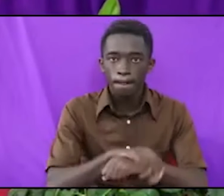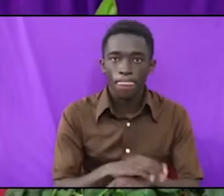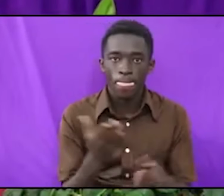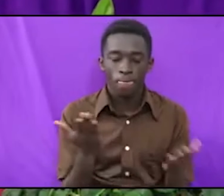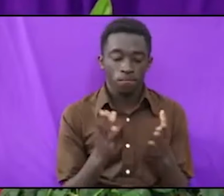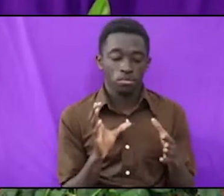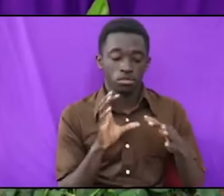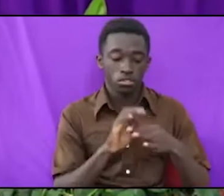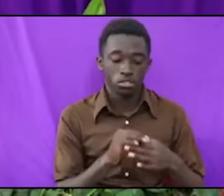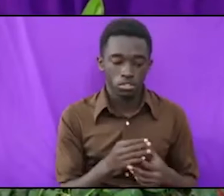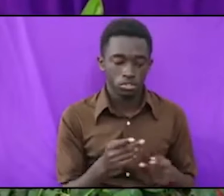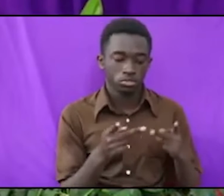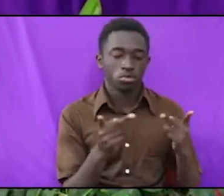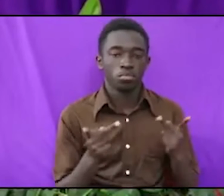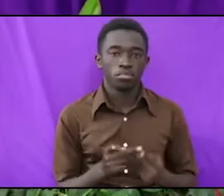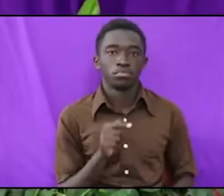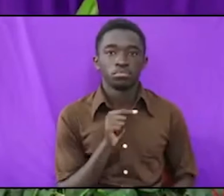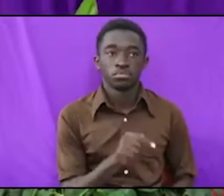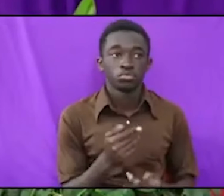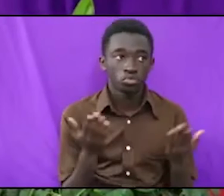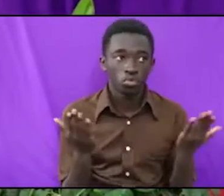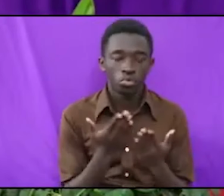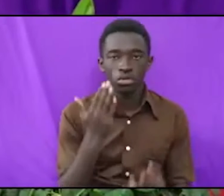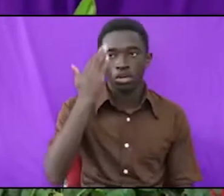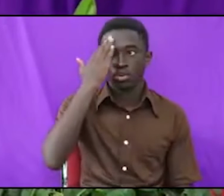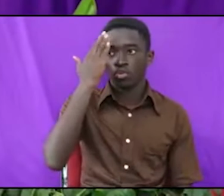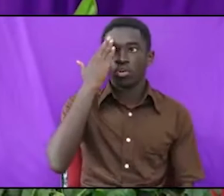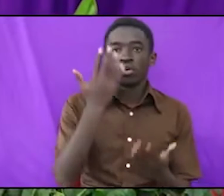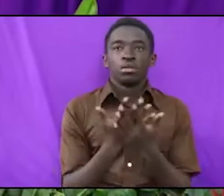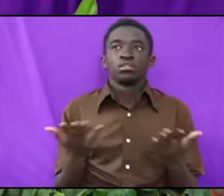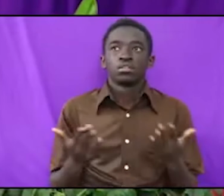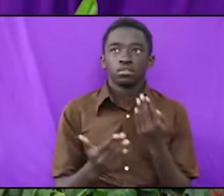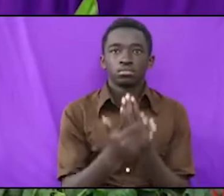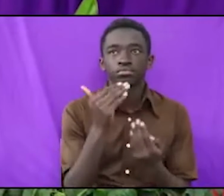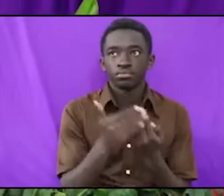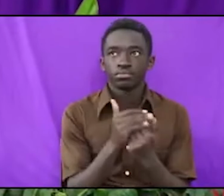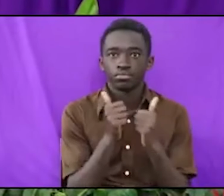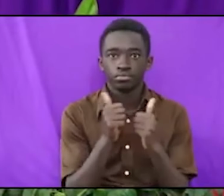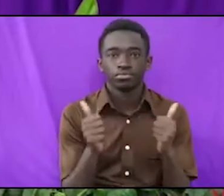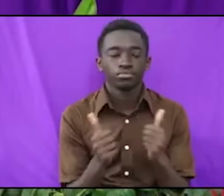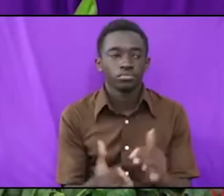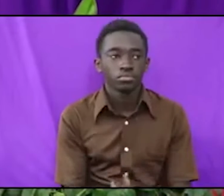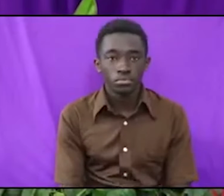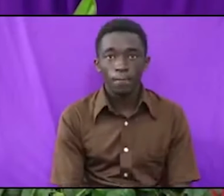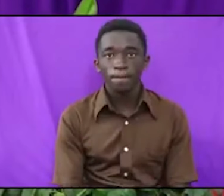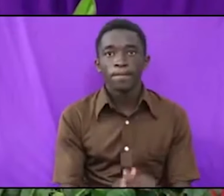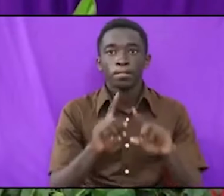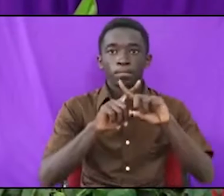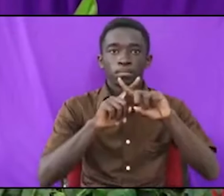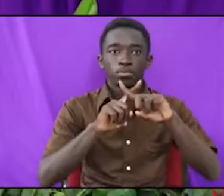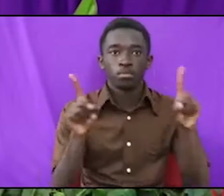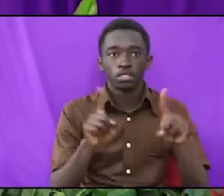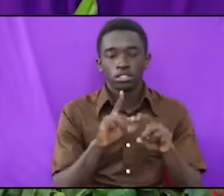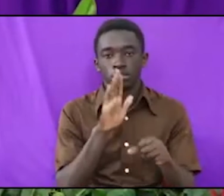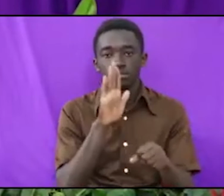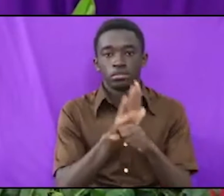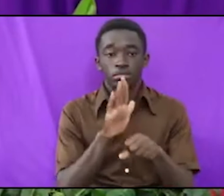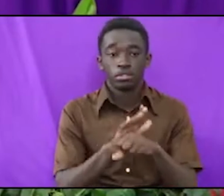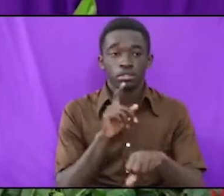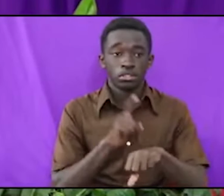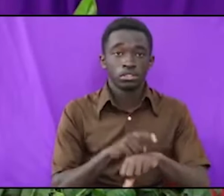that place so that my things will be taken care of. But many times, those